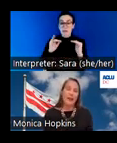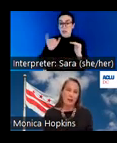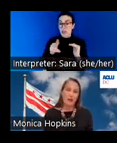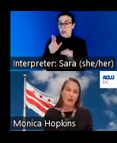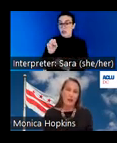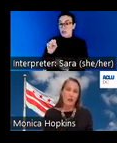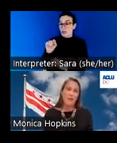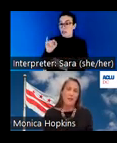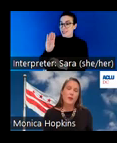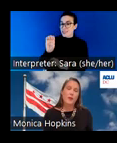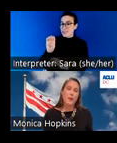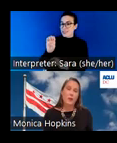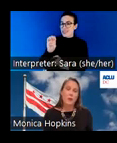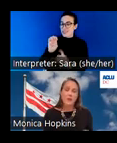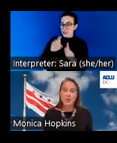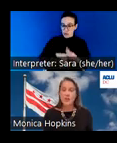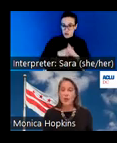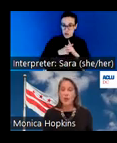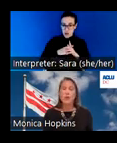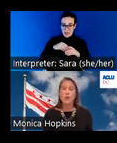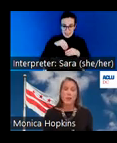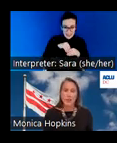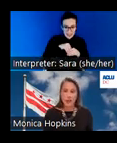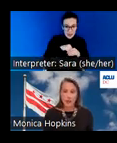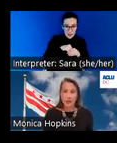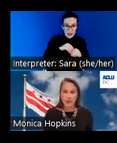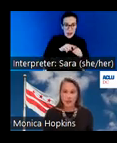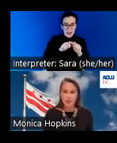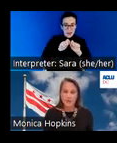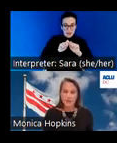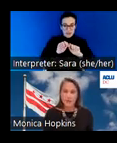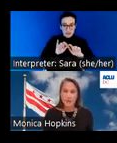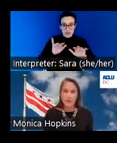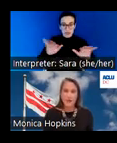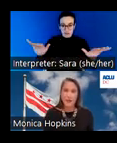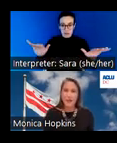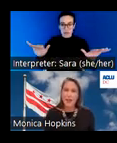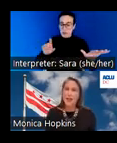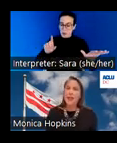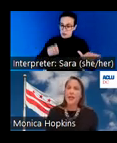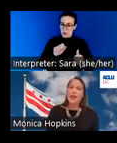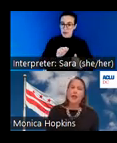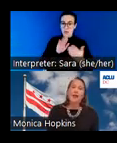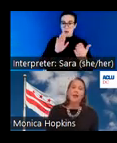inside out job that we must do with integrity.